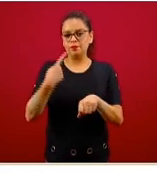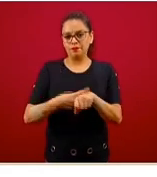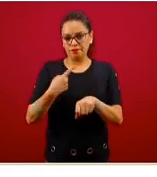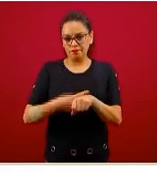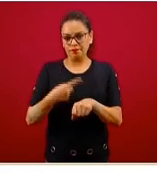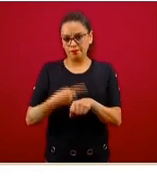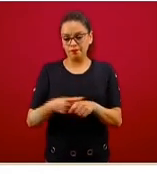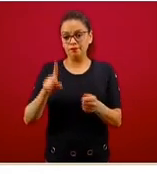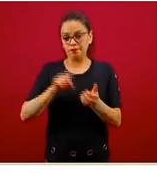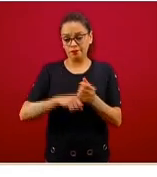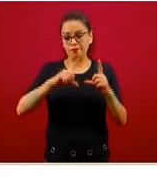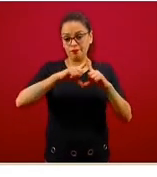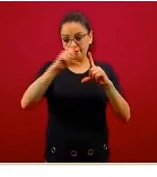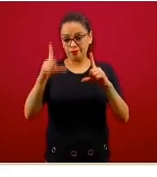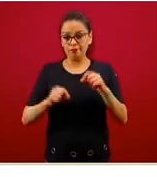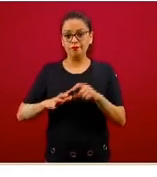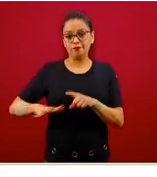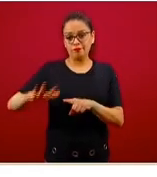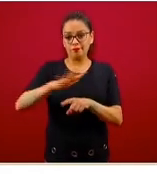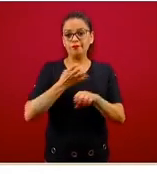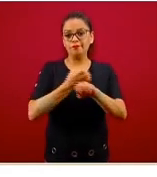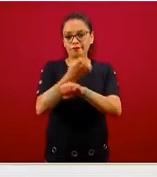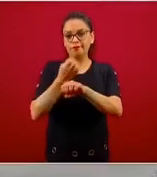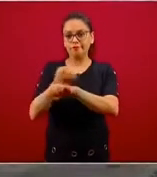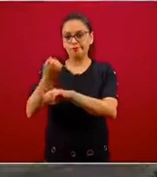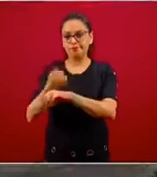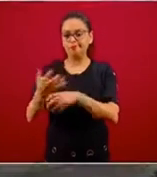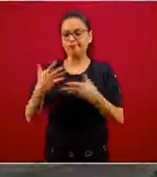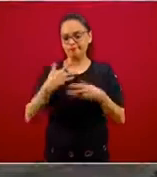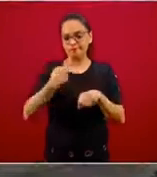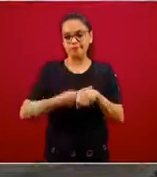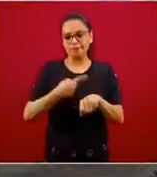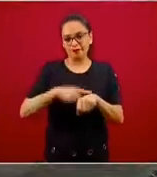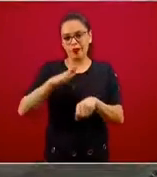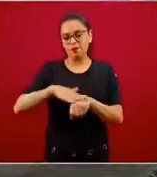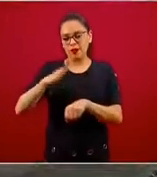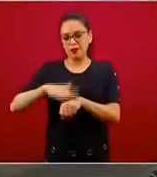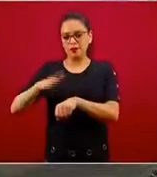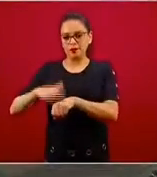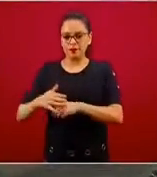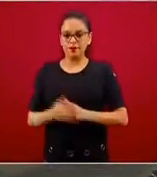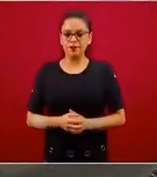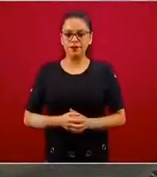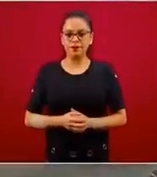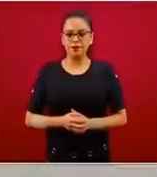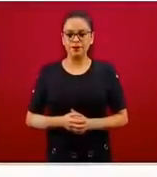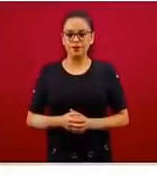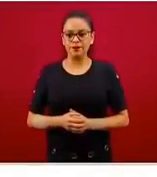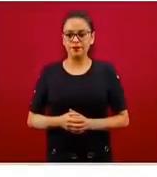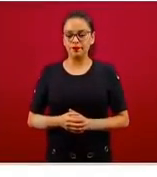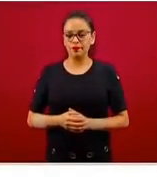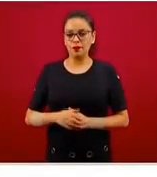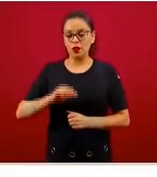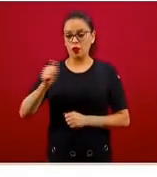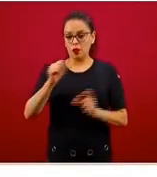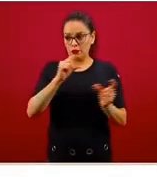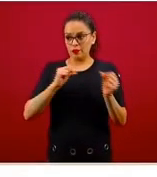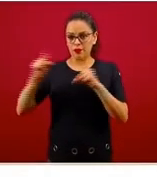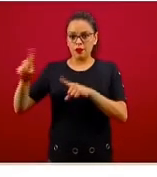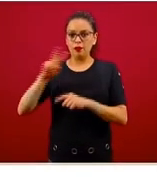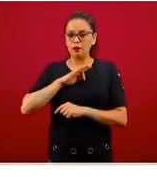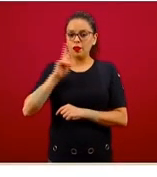which shows that there has been an increase in the effect of the virus within these